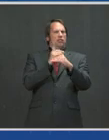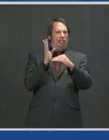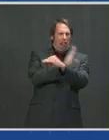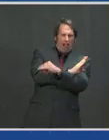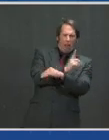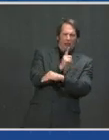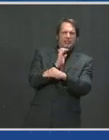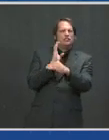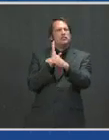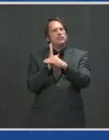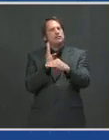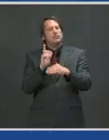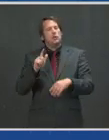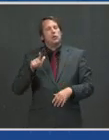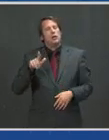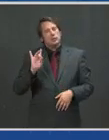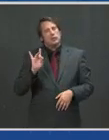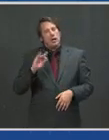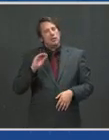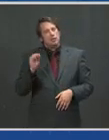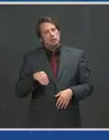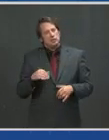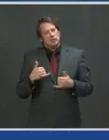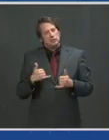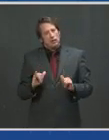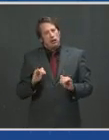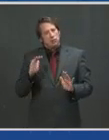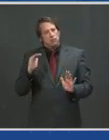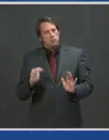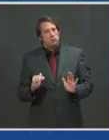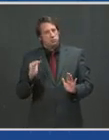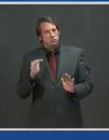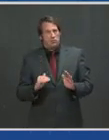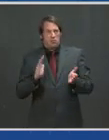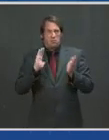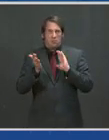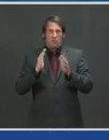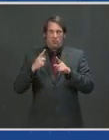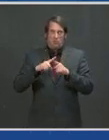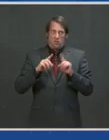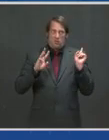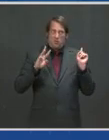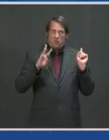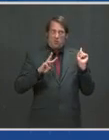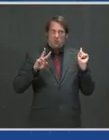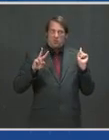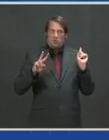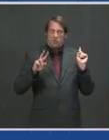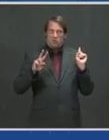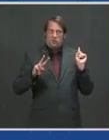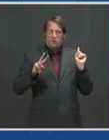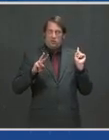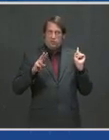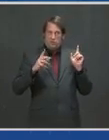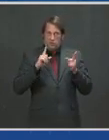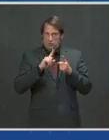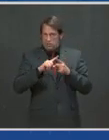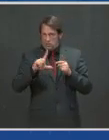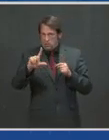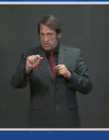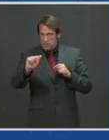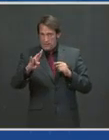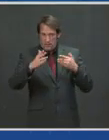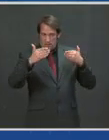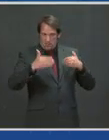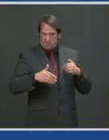28% would still have lower corporate rates than any time between World War II and 2017. And will generate over